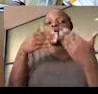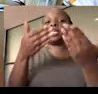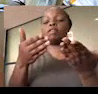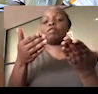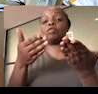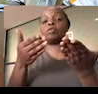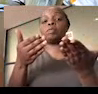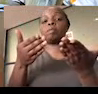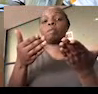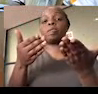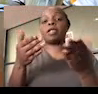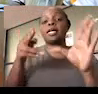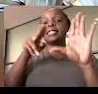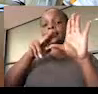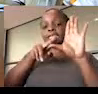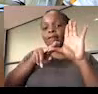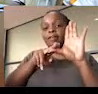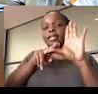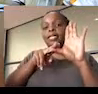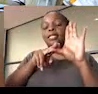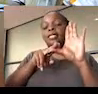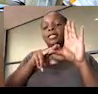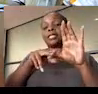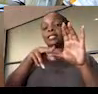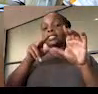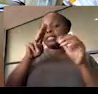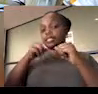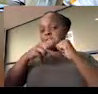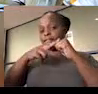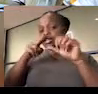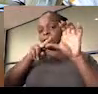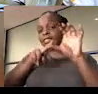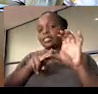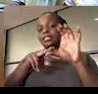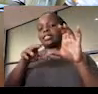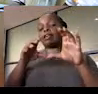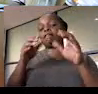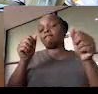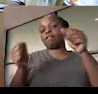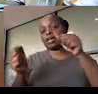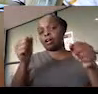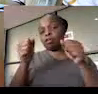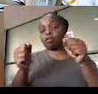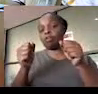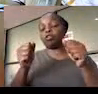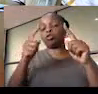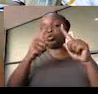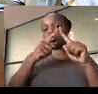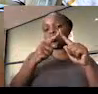you are. If you're within the city, that is Nairobi, we give you a bus, we give you